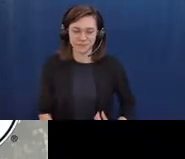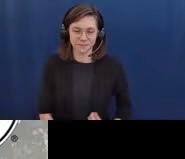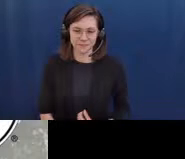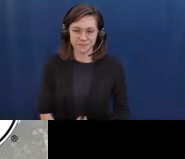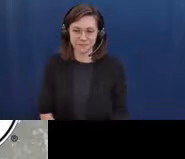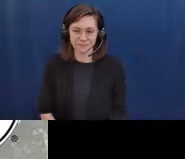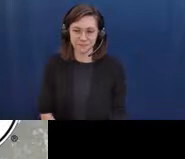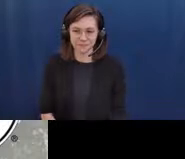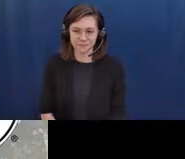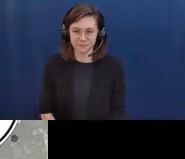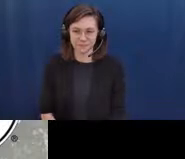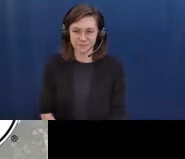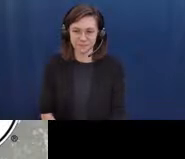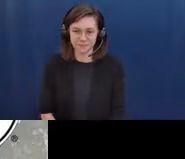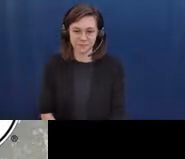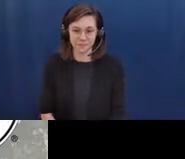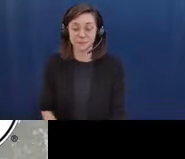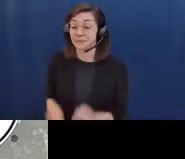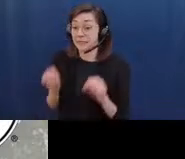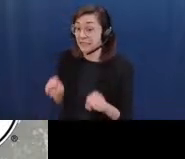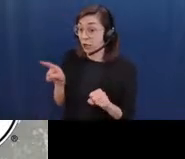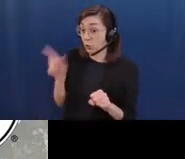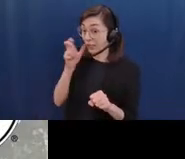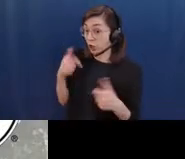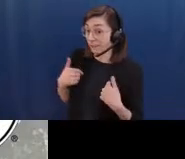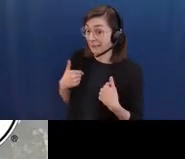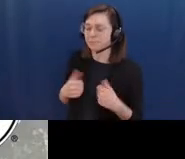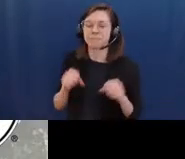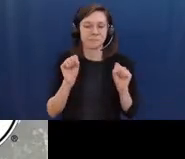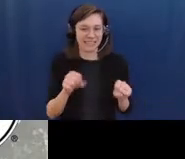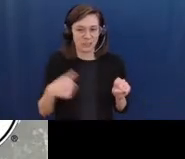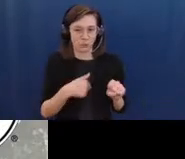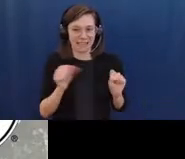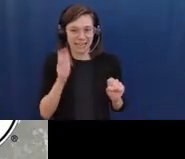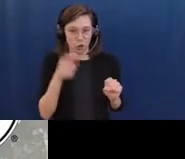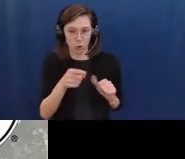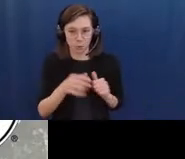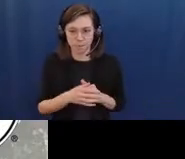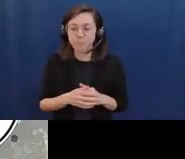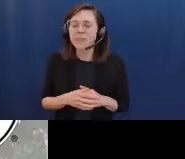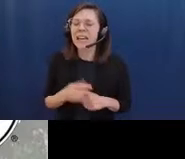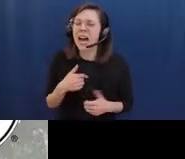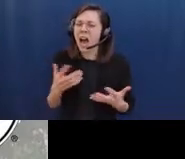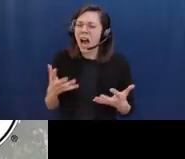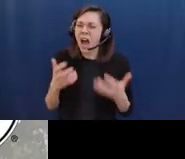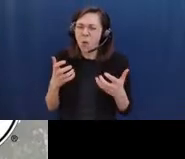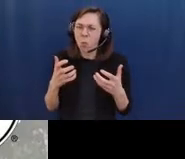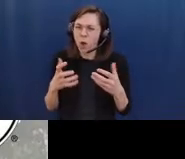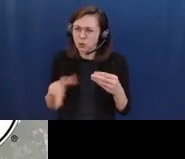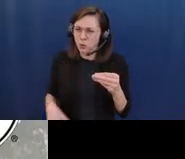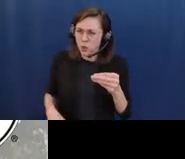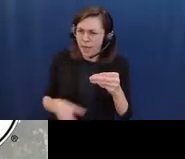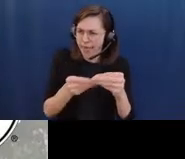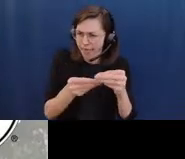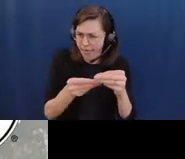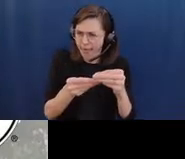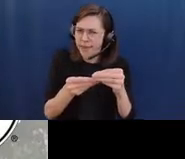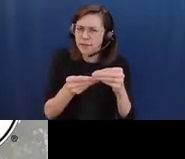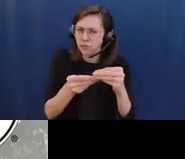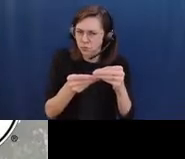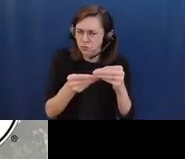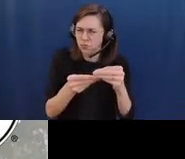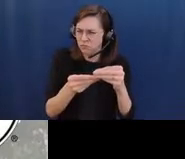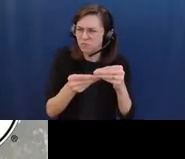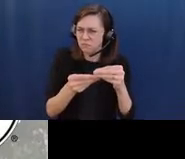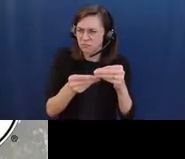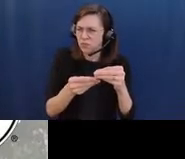Can I be heard? Yes, we can hear you. Okay. I just kind of wanted to piggyback a little bit off of the first commenter